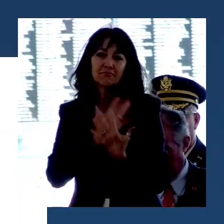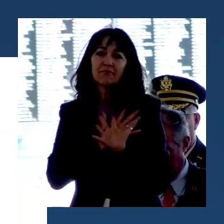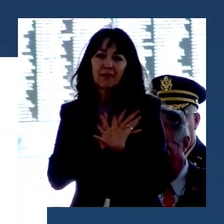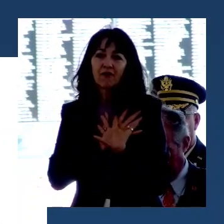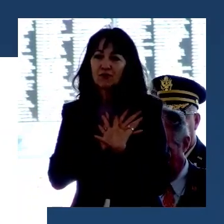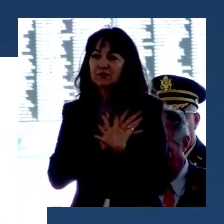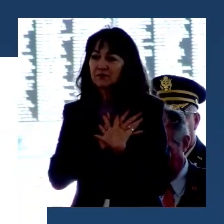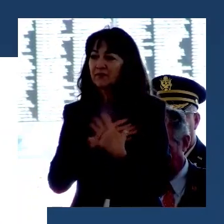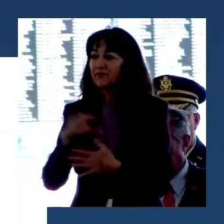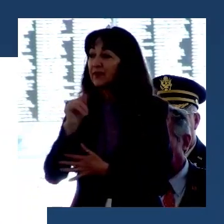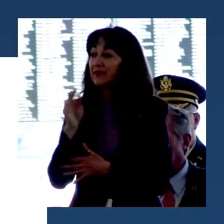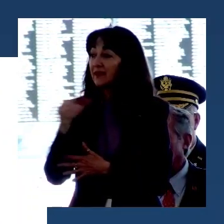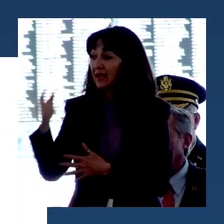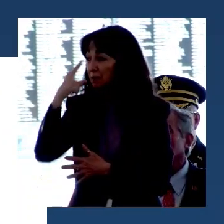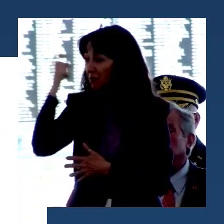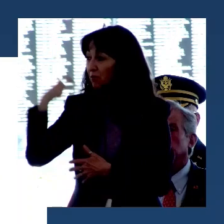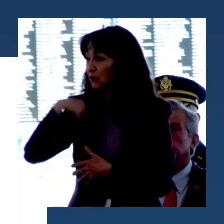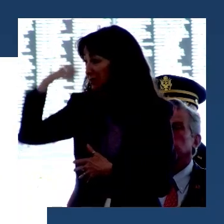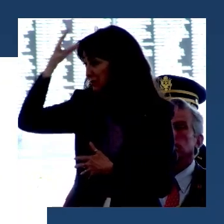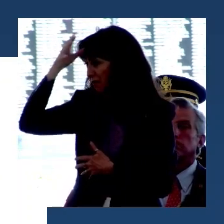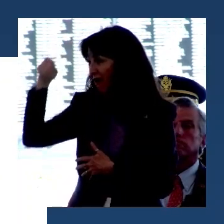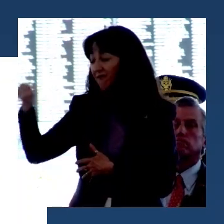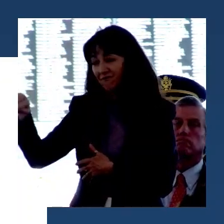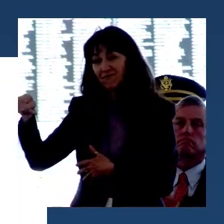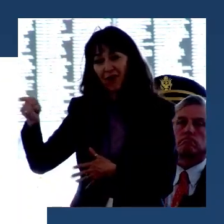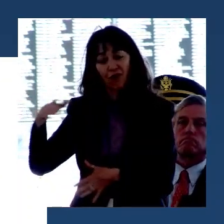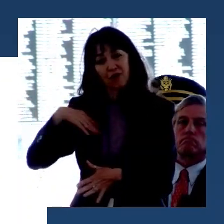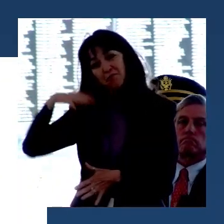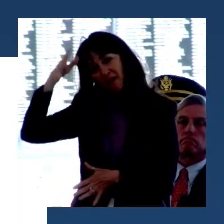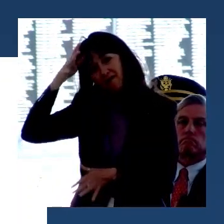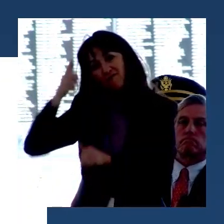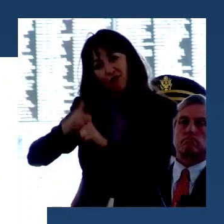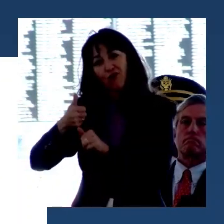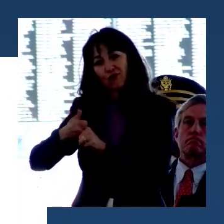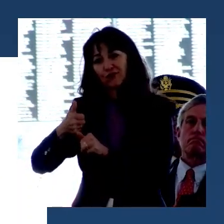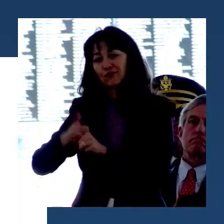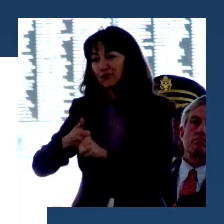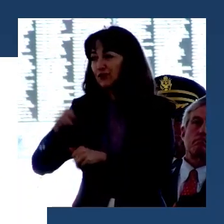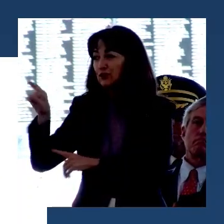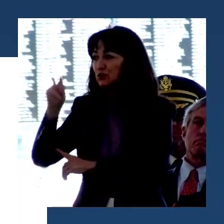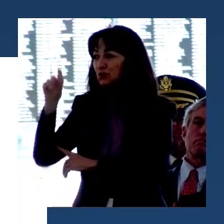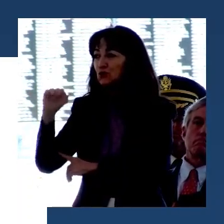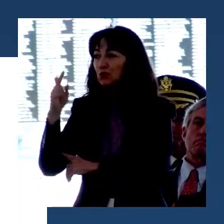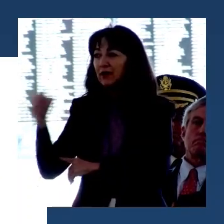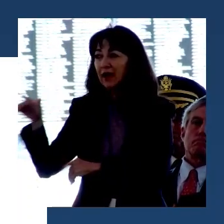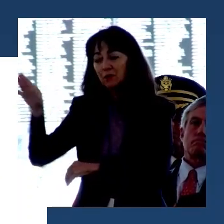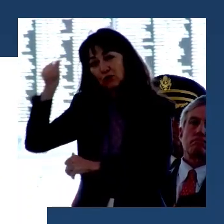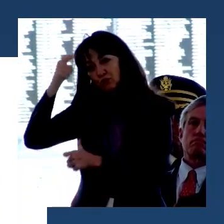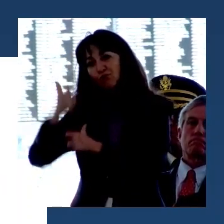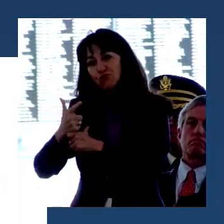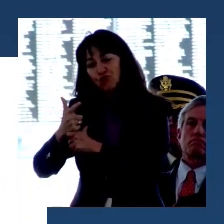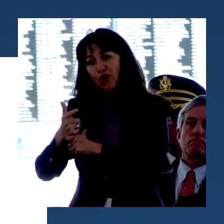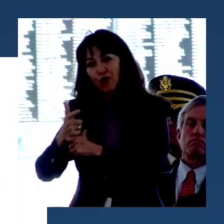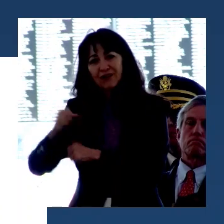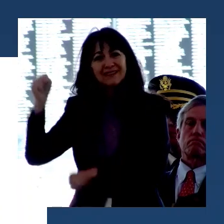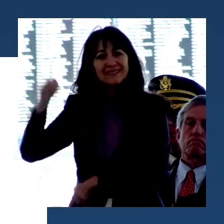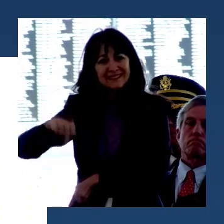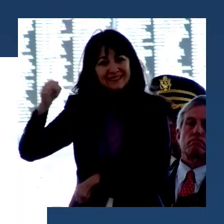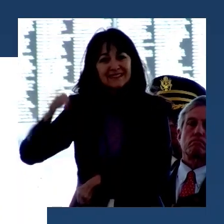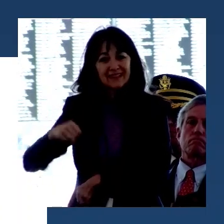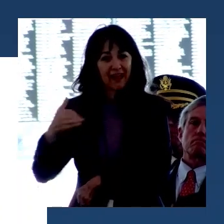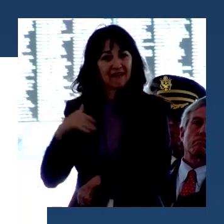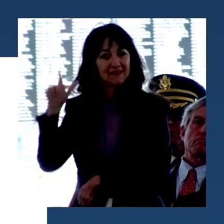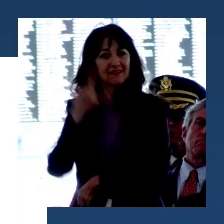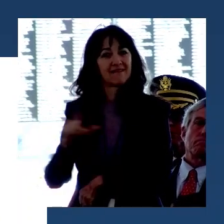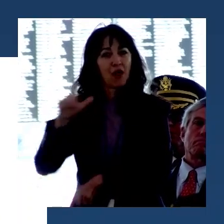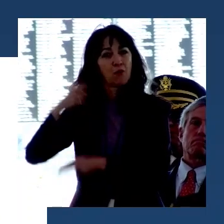story, because my father was an Army infantry medic. Keith, Judy Campbell's brother, yes, has a library named